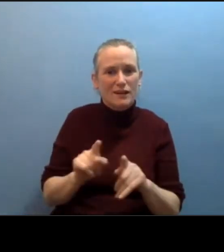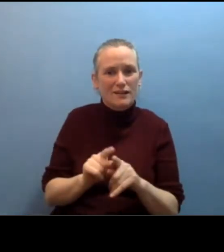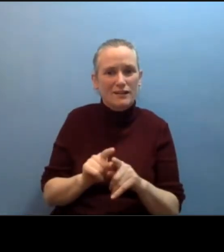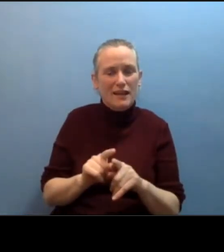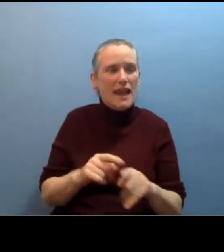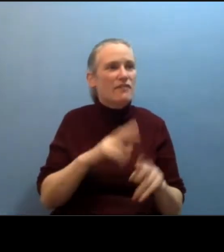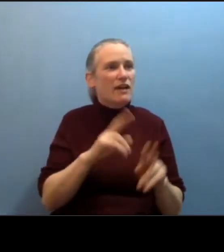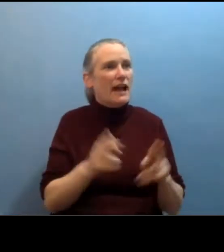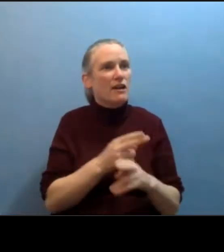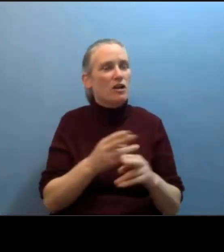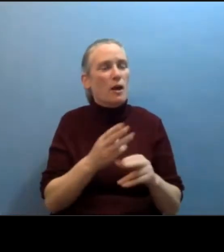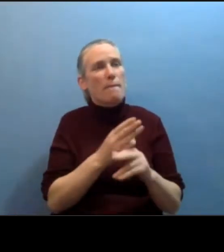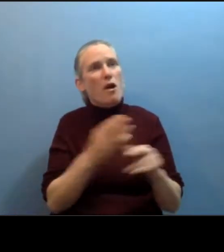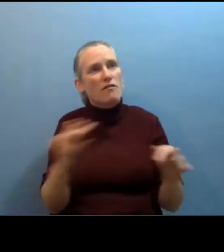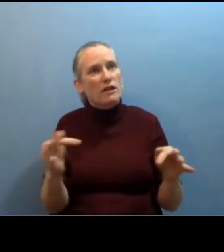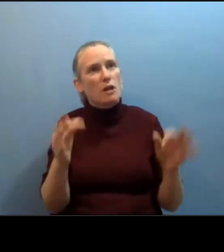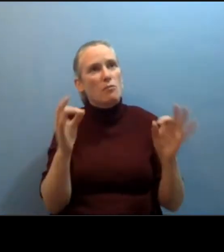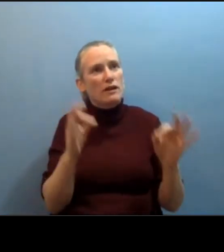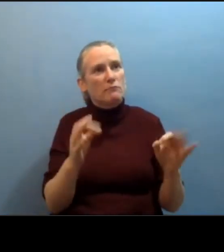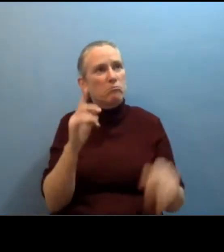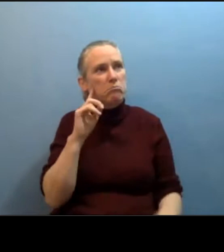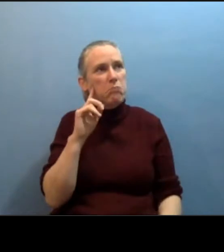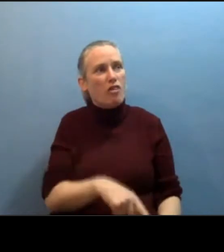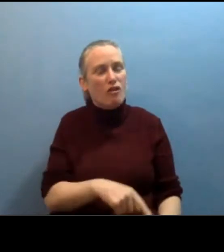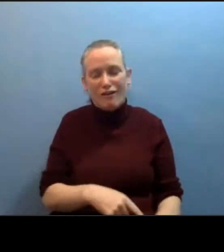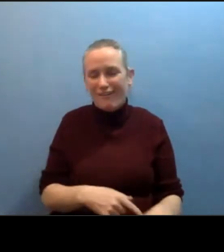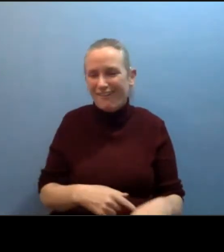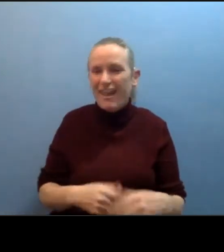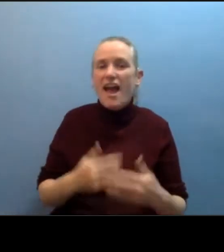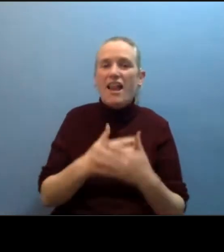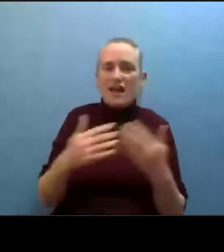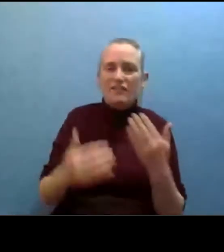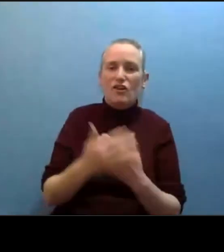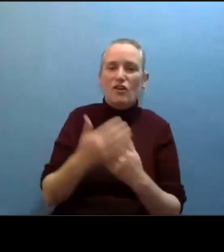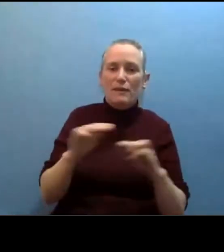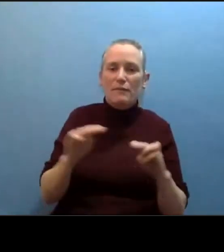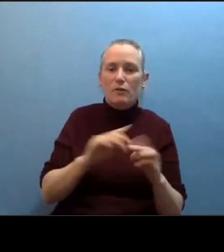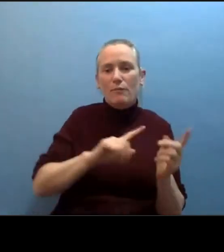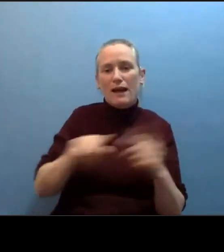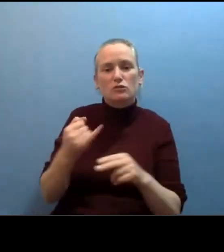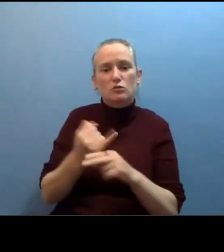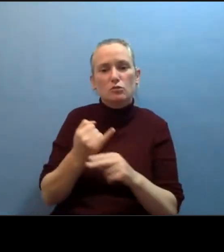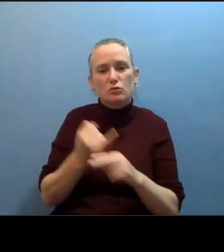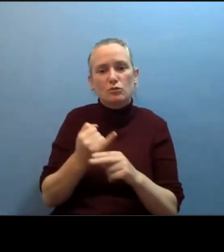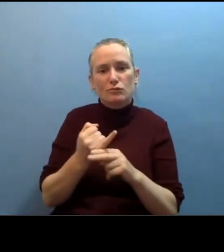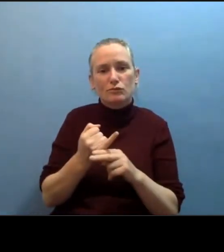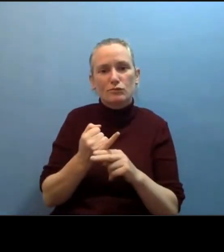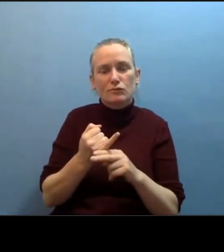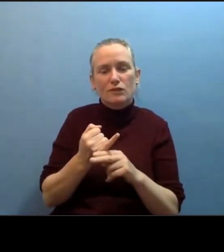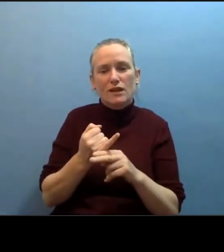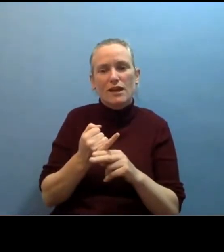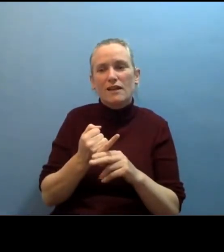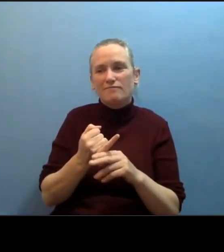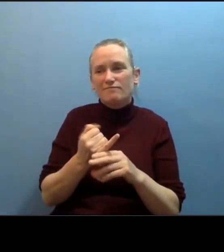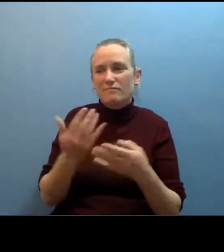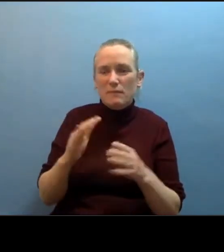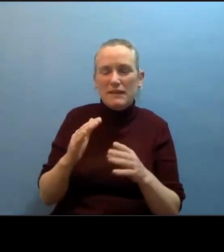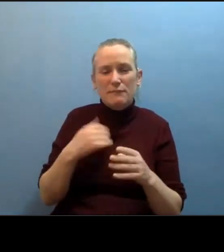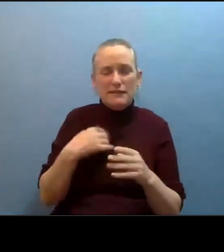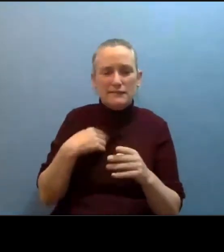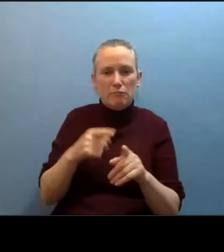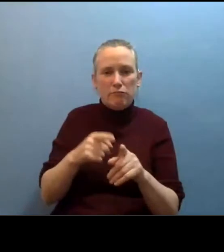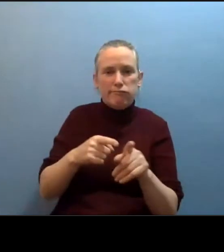perfectly or brilliantly, then I'm not going to bother. And I think for a lot of young people heading back into school, particularly when they've maybe fallen behind a little bit on work,